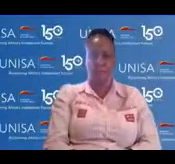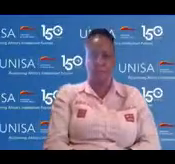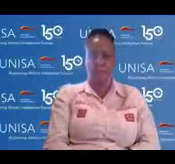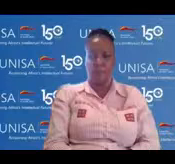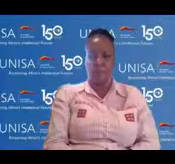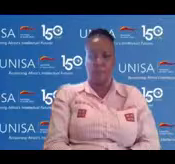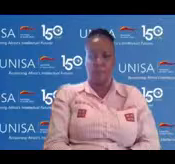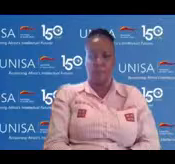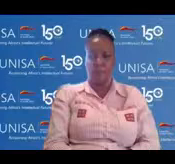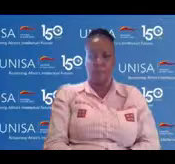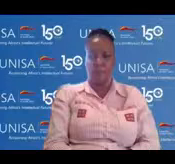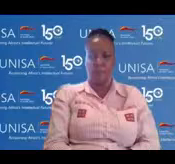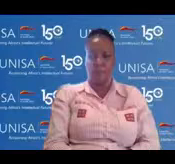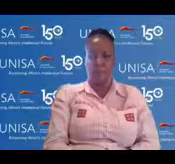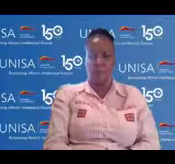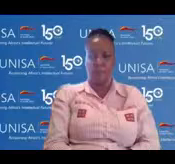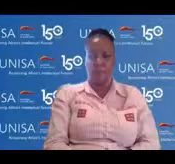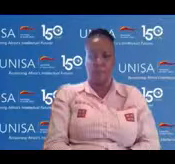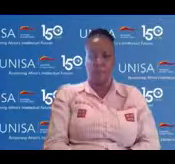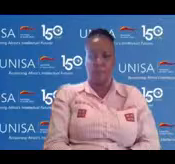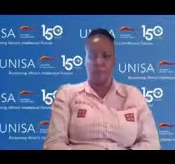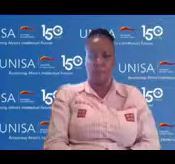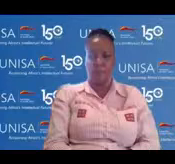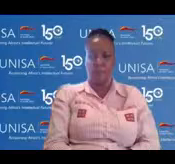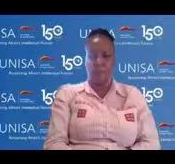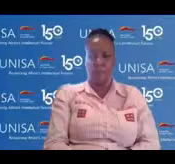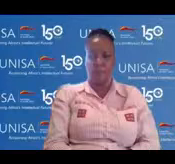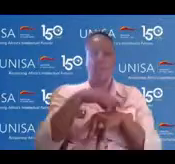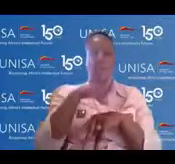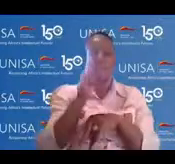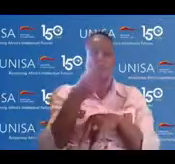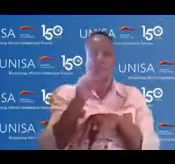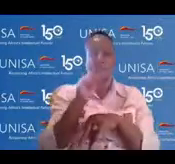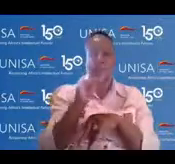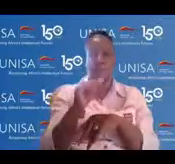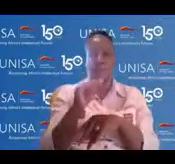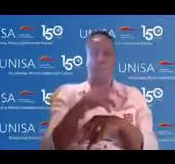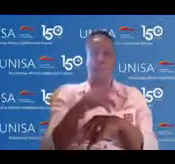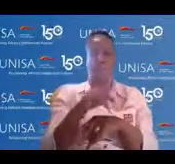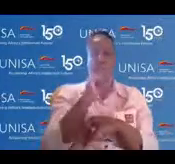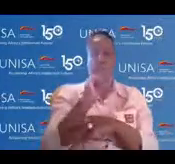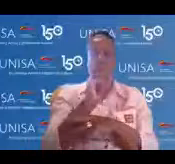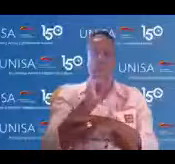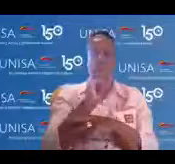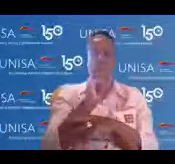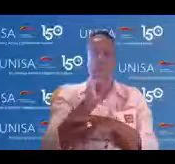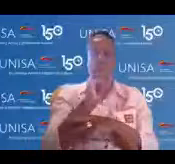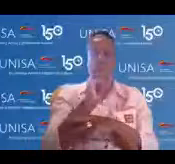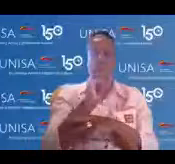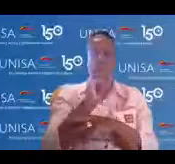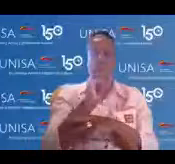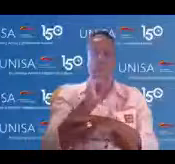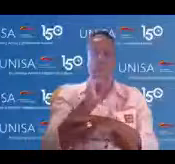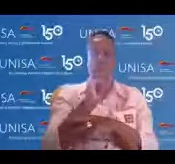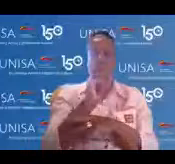Thank you so much, Dr. Chetty. Good morning, everyone. I hope my slides is clear.